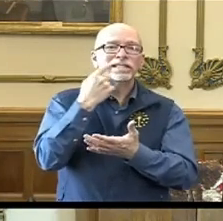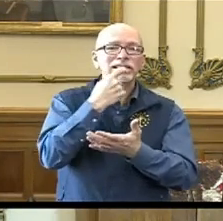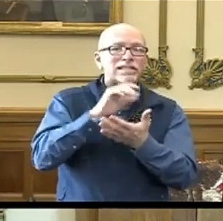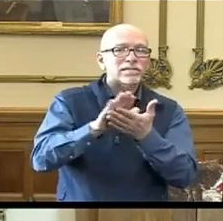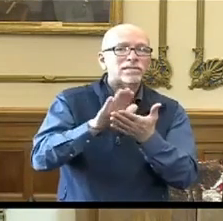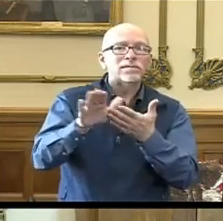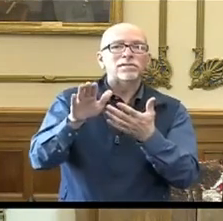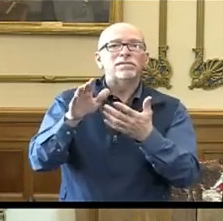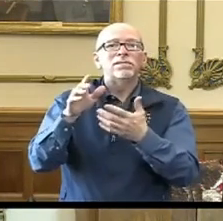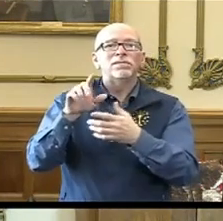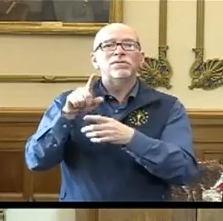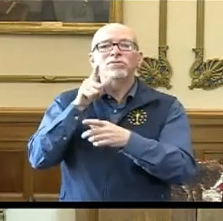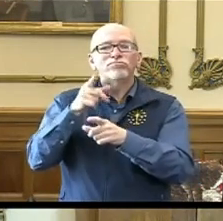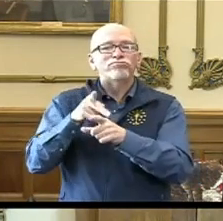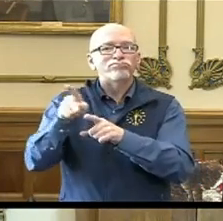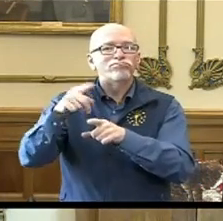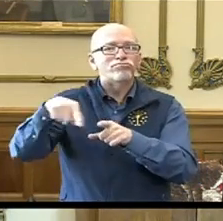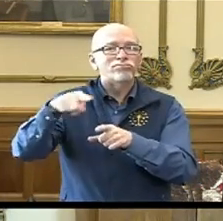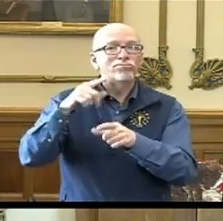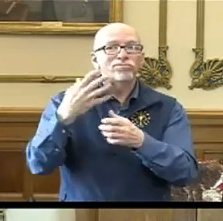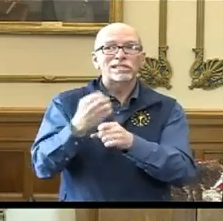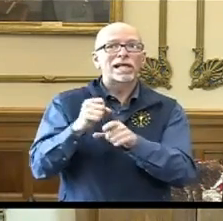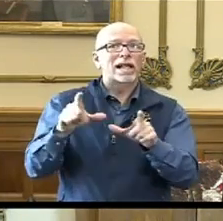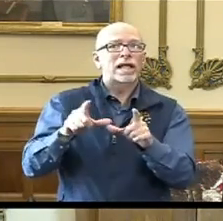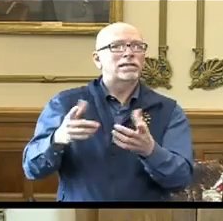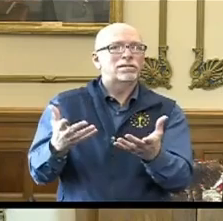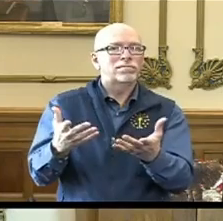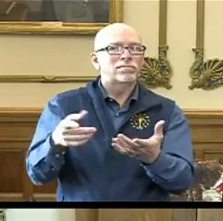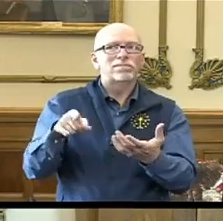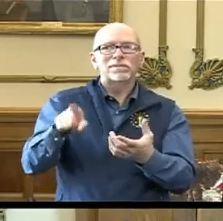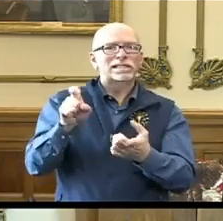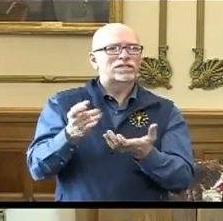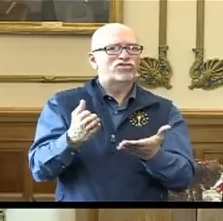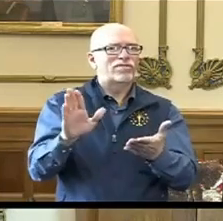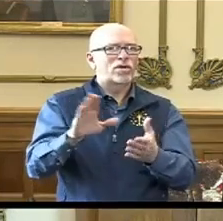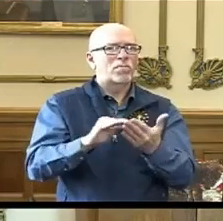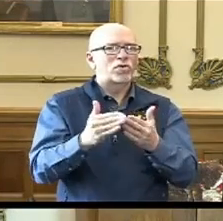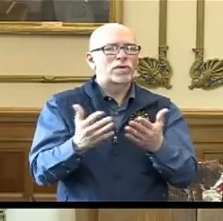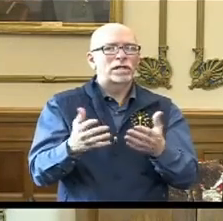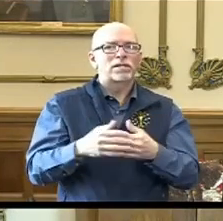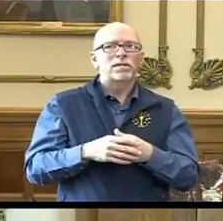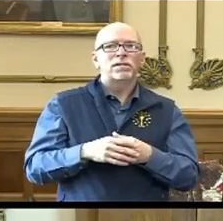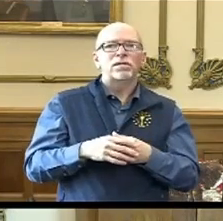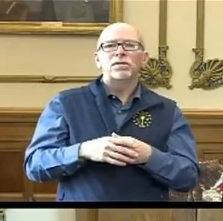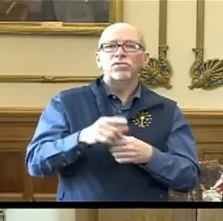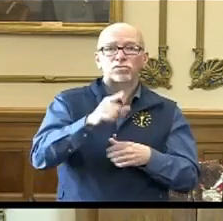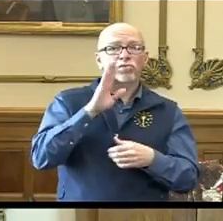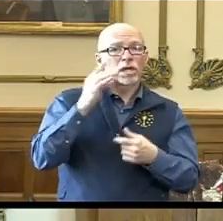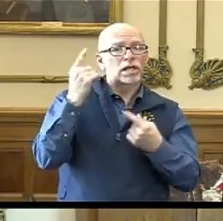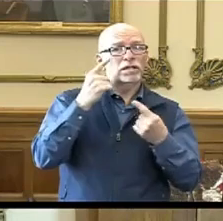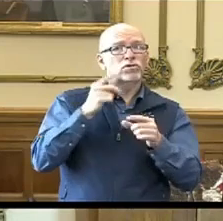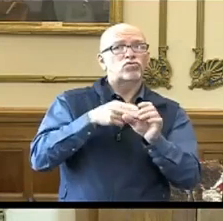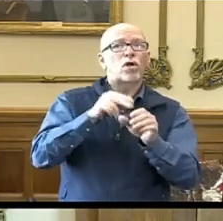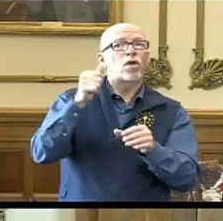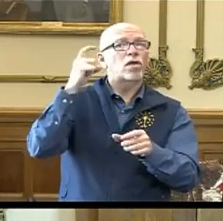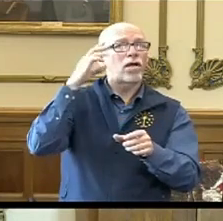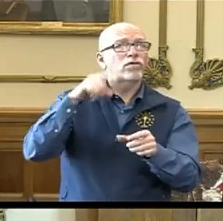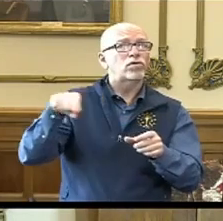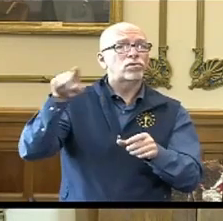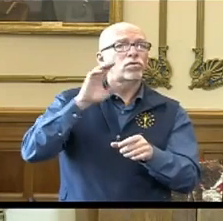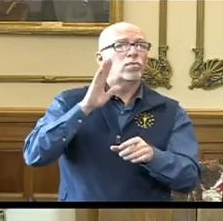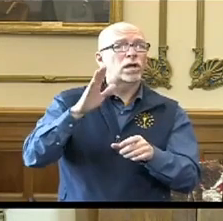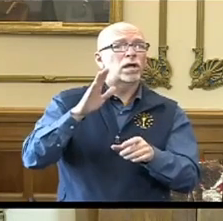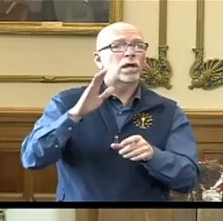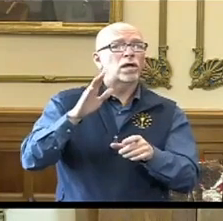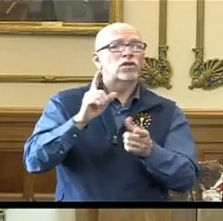health professionals from earning the licenses they need to serve their communities. Will you consider joining other governors in suspending